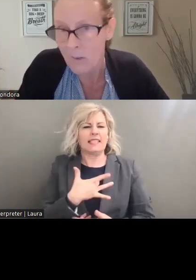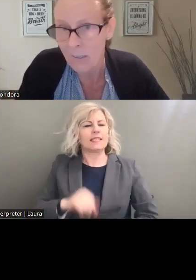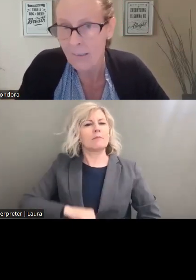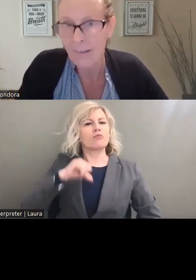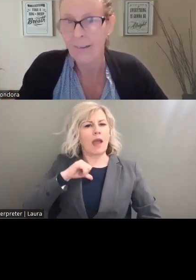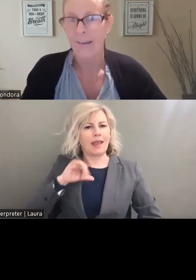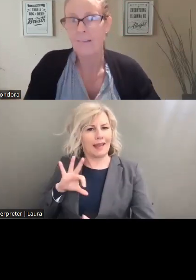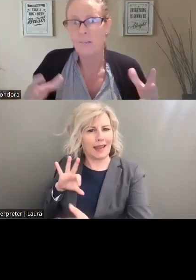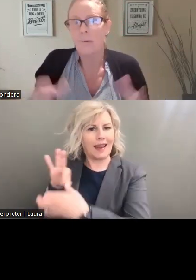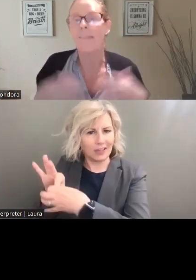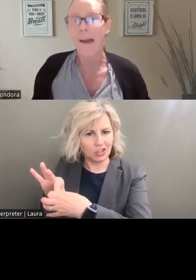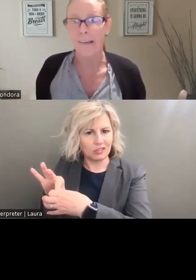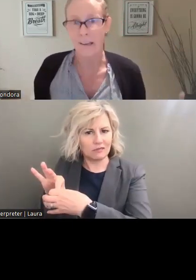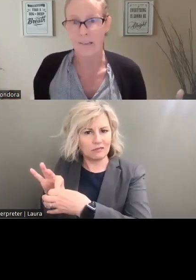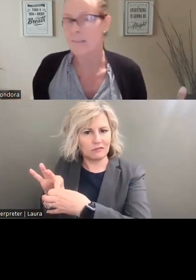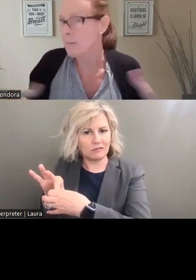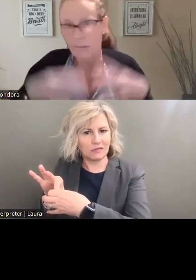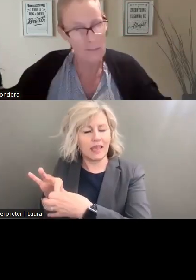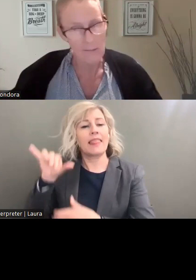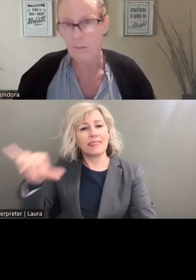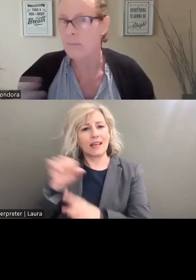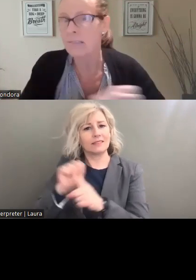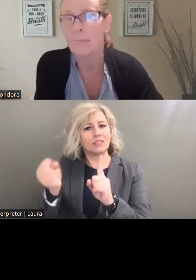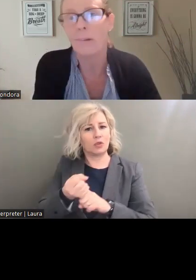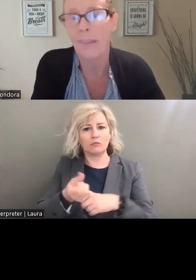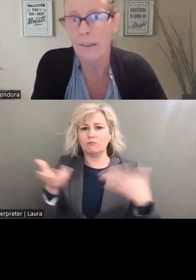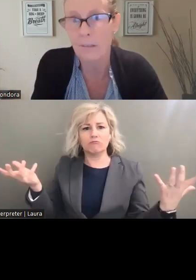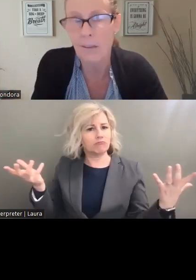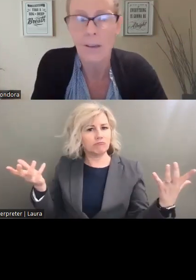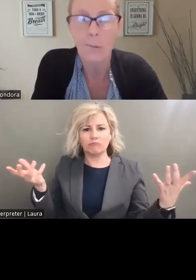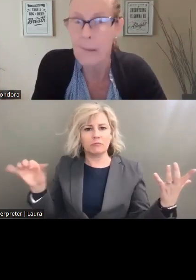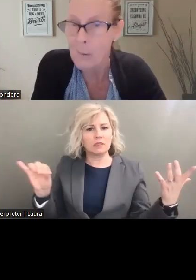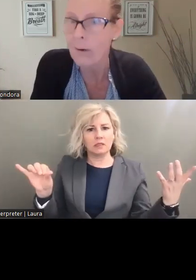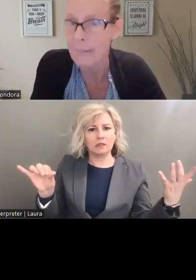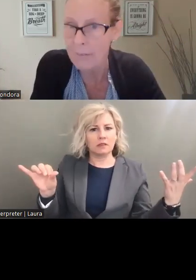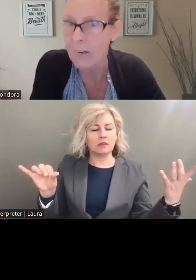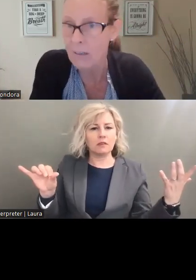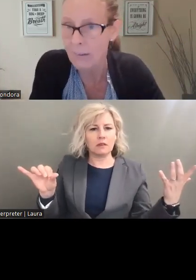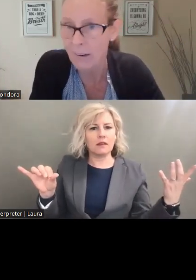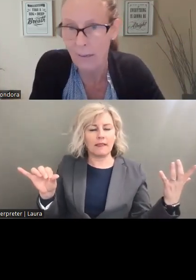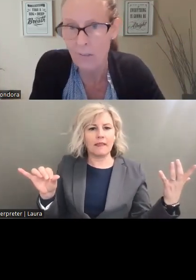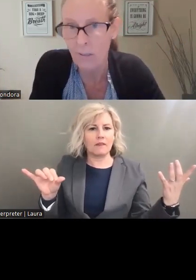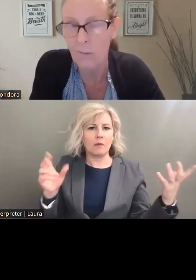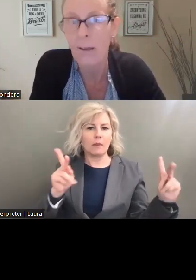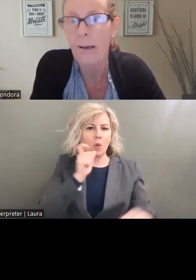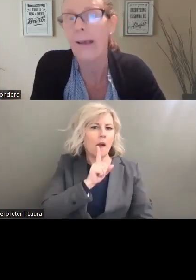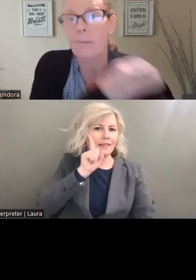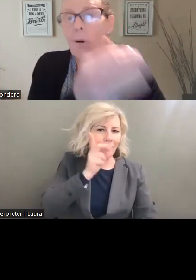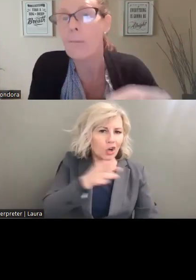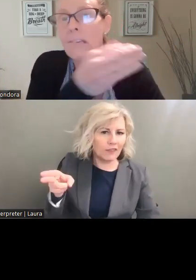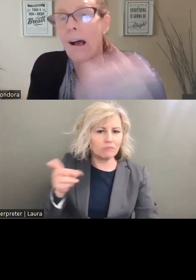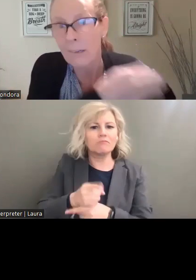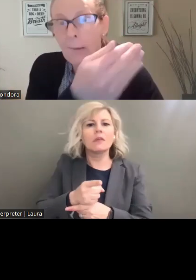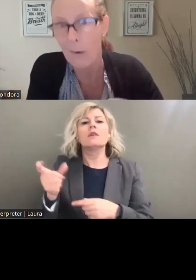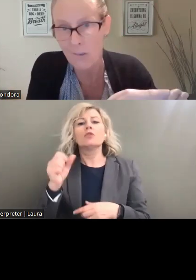and connection in. And so in that case, you see similar things with people who are deaf and hard of hearing. So again,